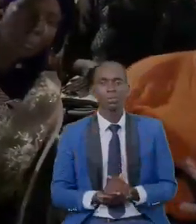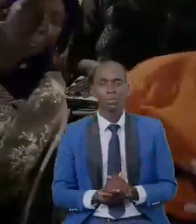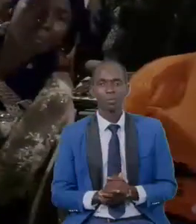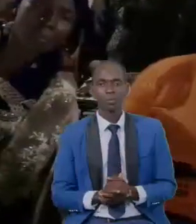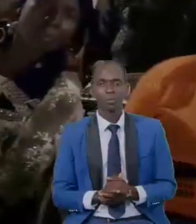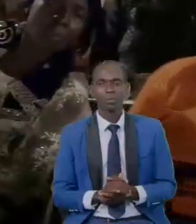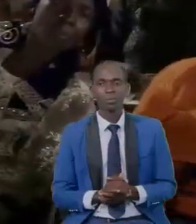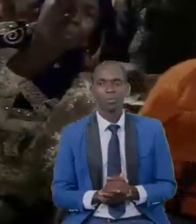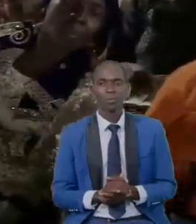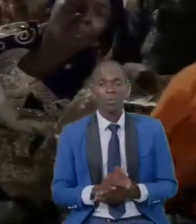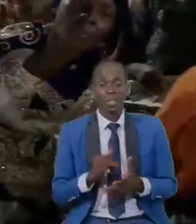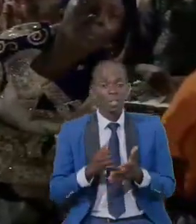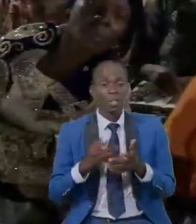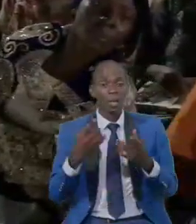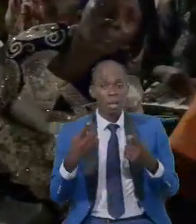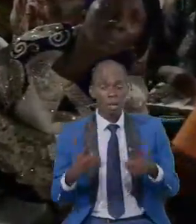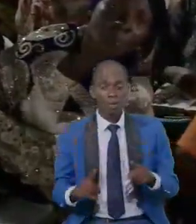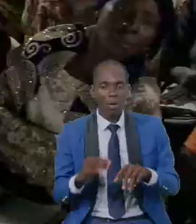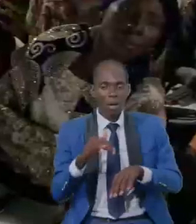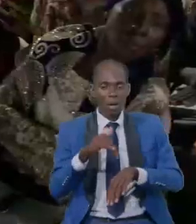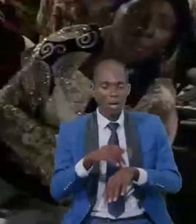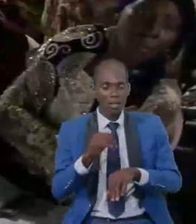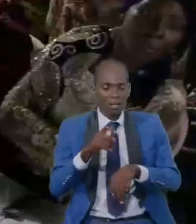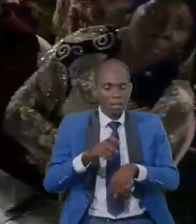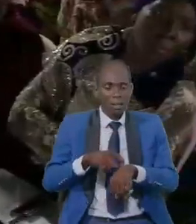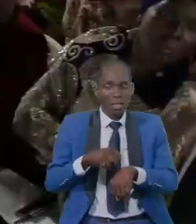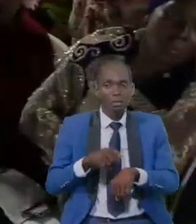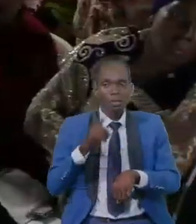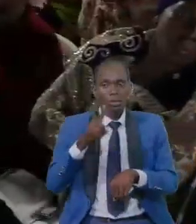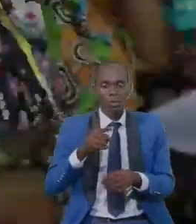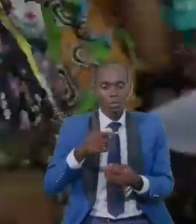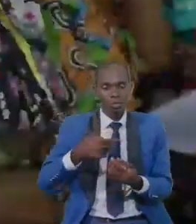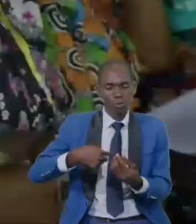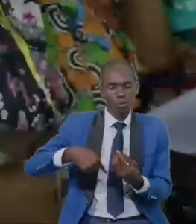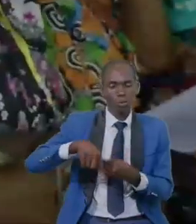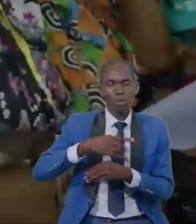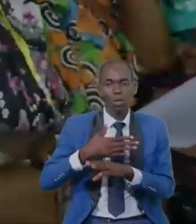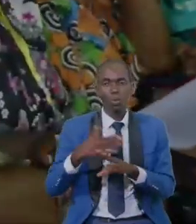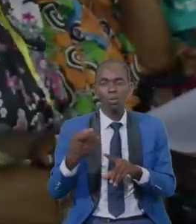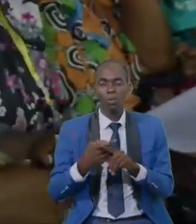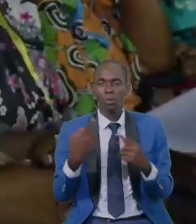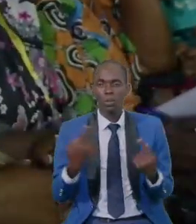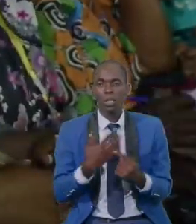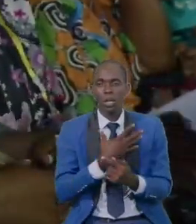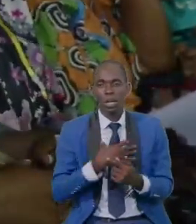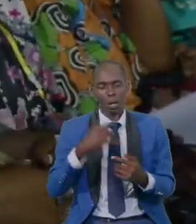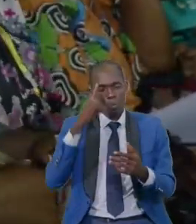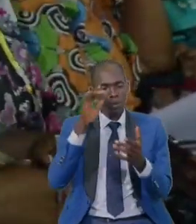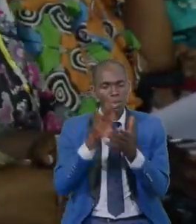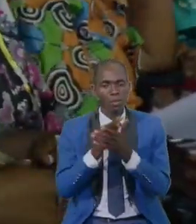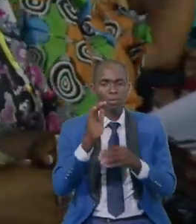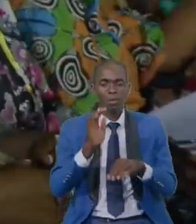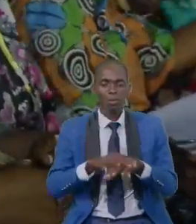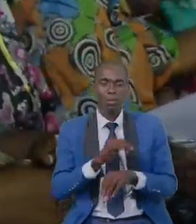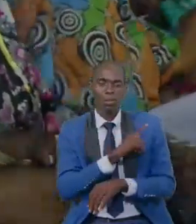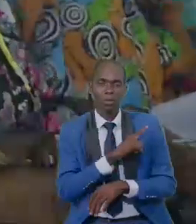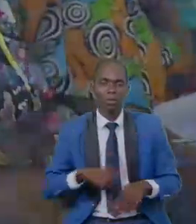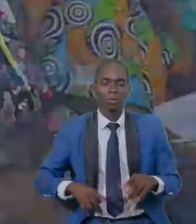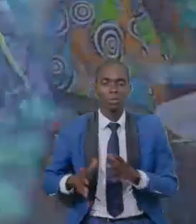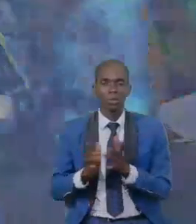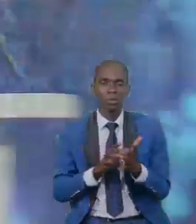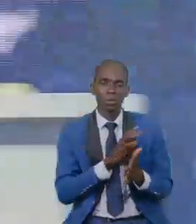It happens at the moment you turn away from your sin and believe on the Lord Jesus Christ.